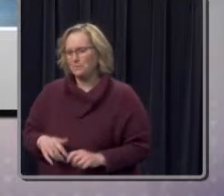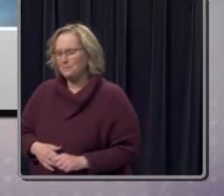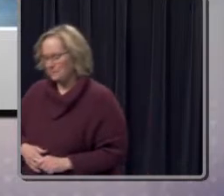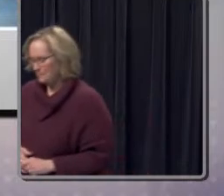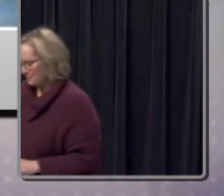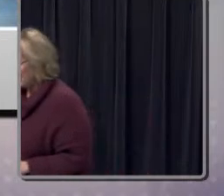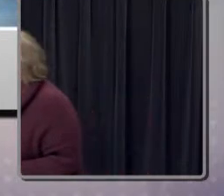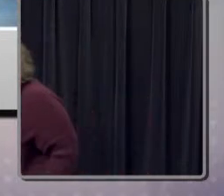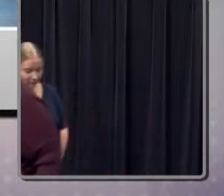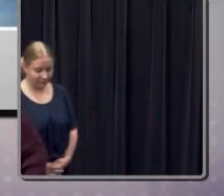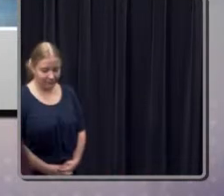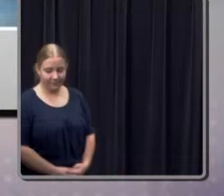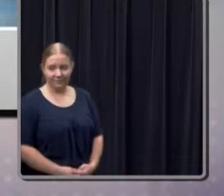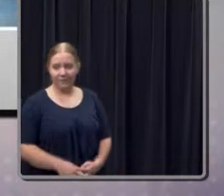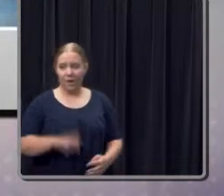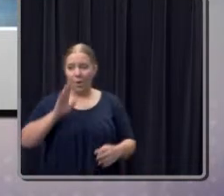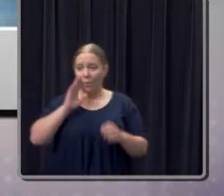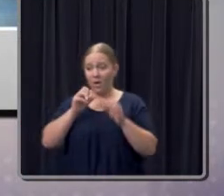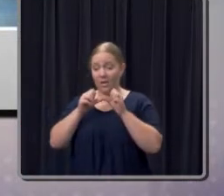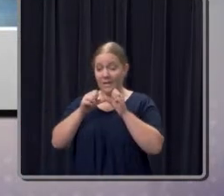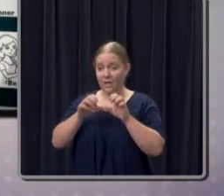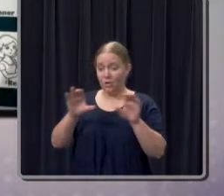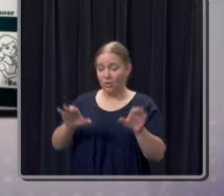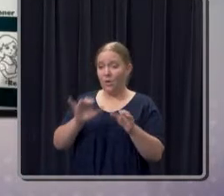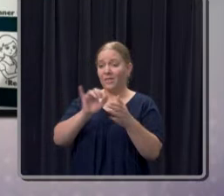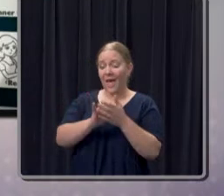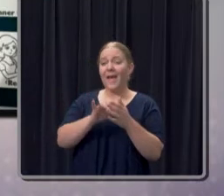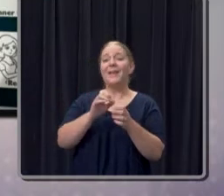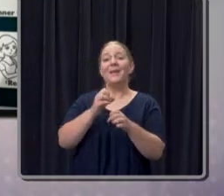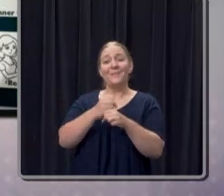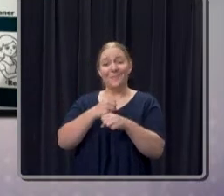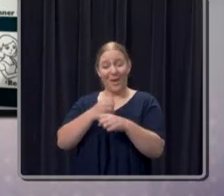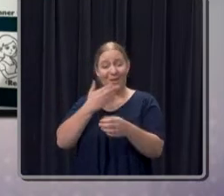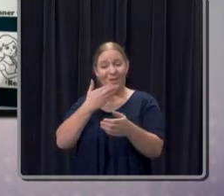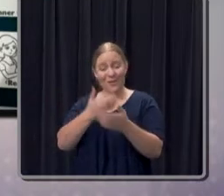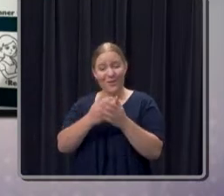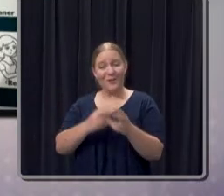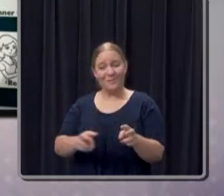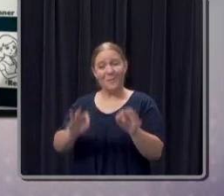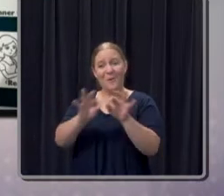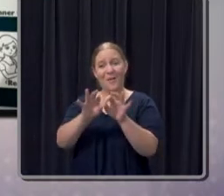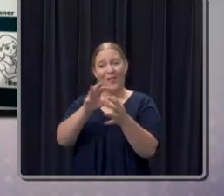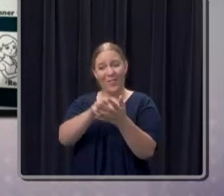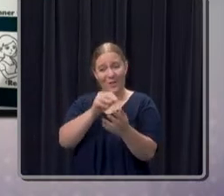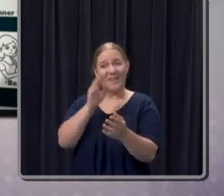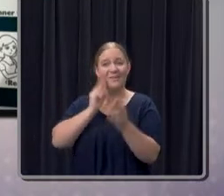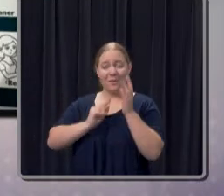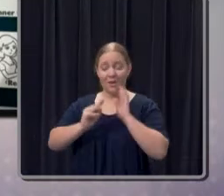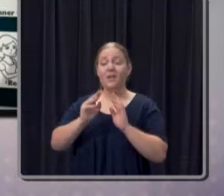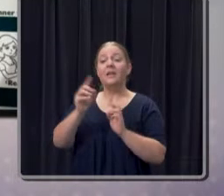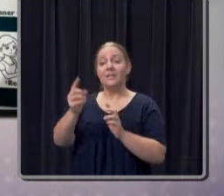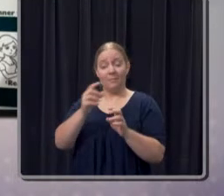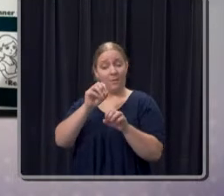And so we'll continue working that and giving some good, valuable learning experiences. Something else we worked really